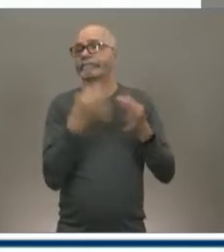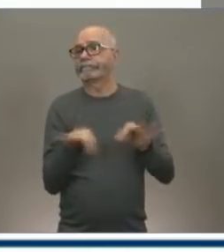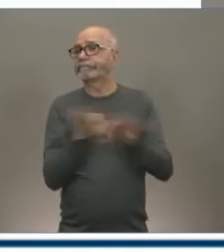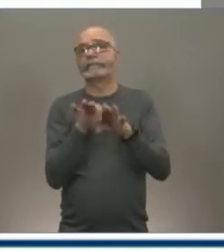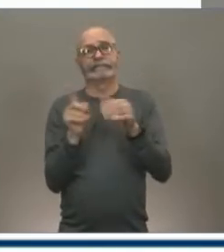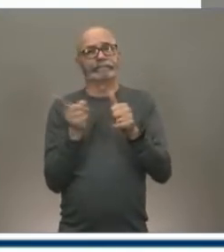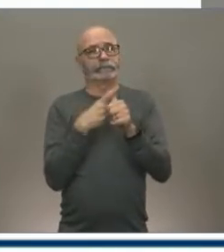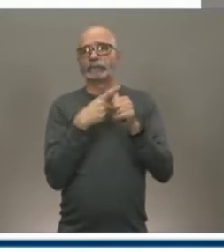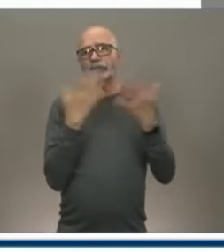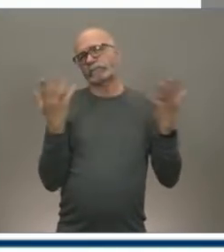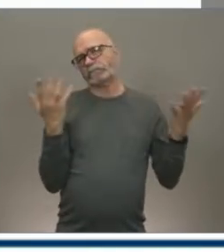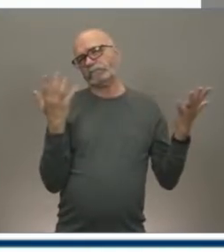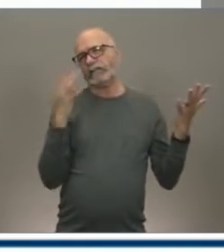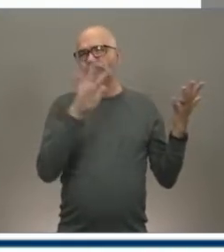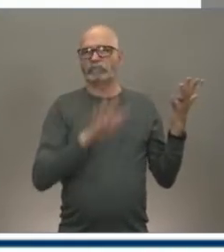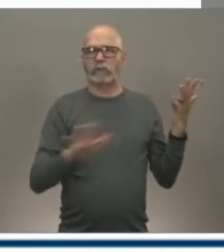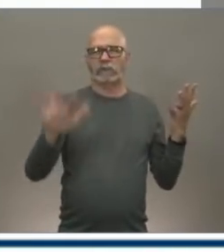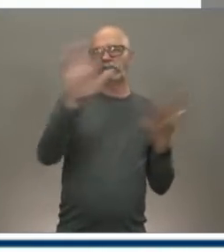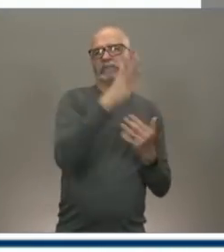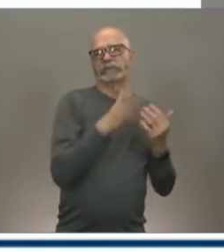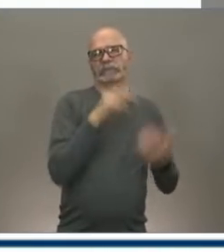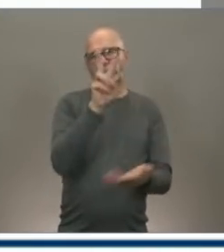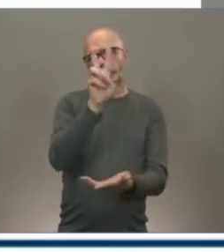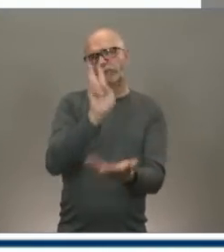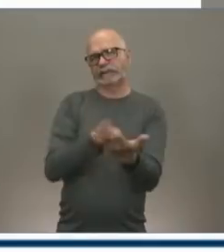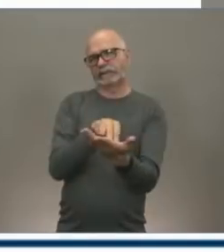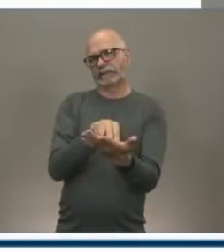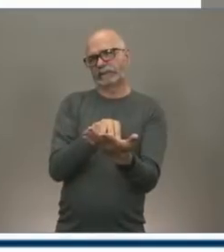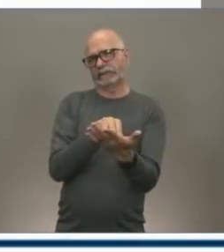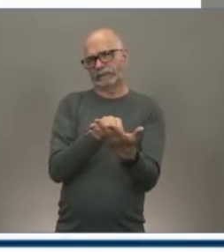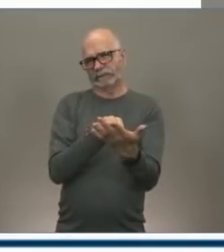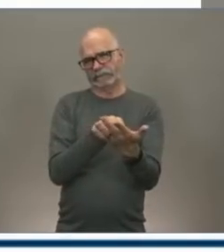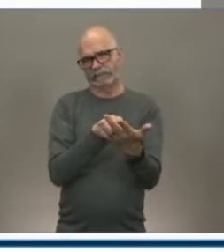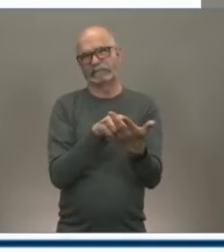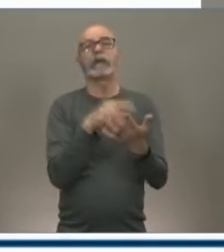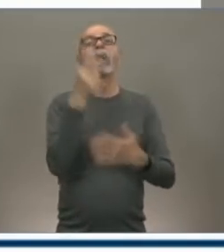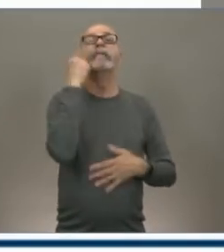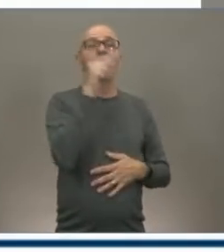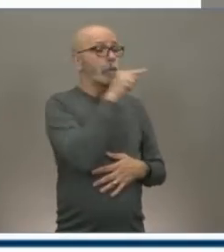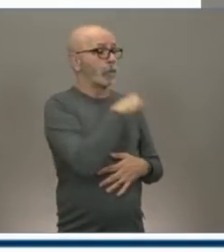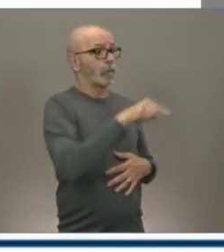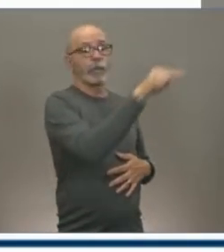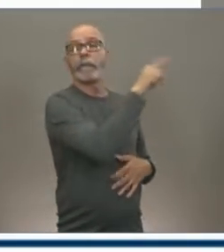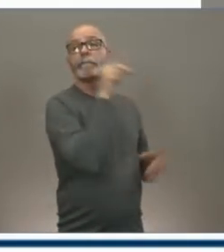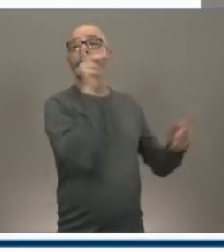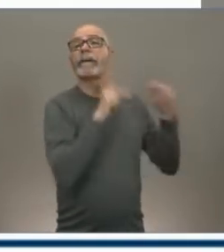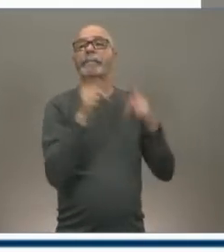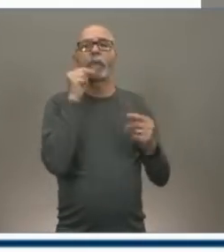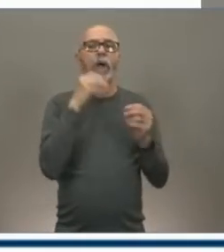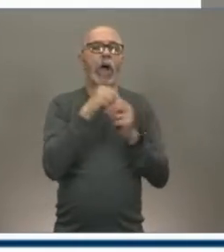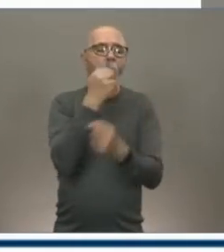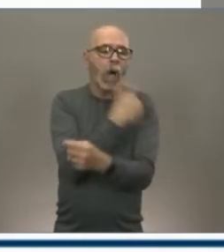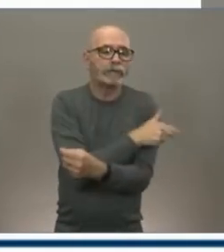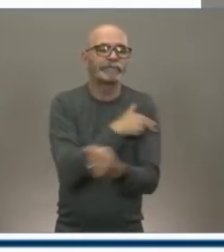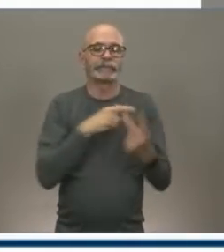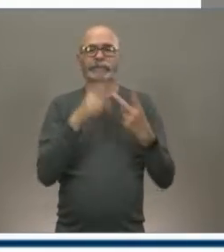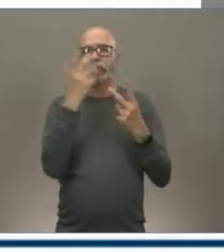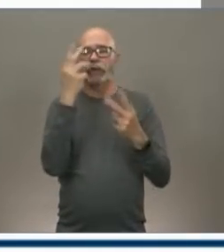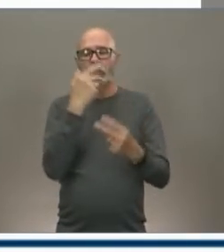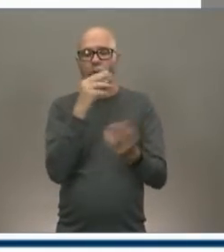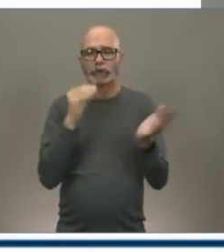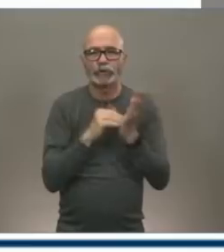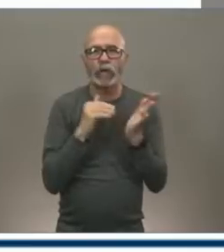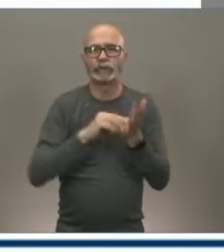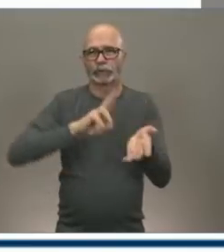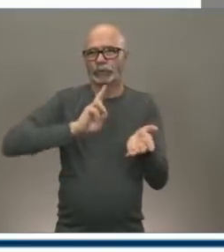doses to immunize frontline acute care healthcare workers in the central zone who are most directly involved in the COVID